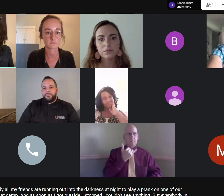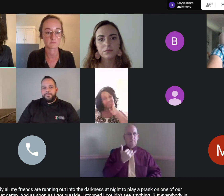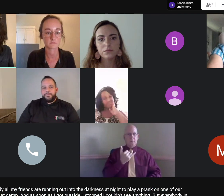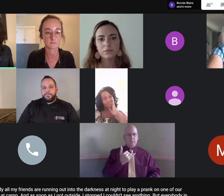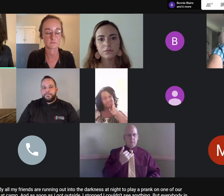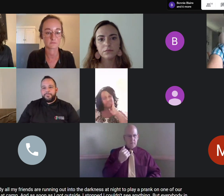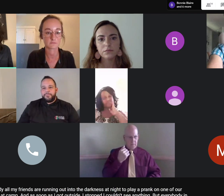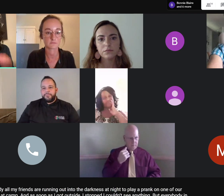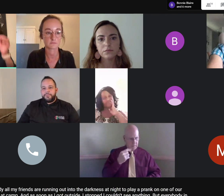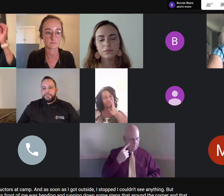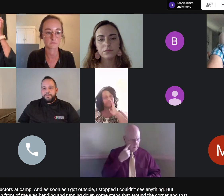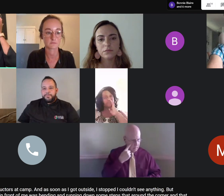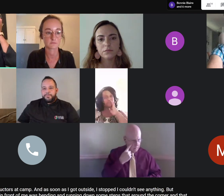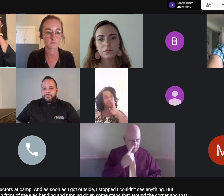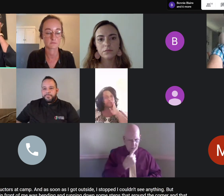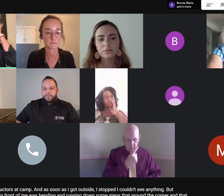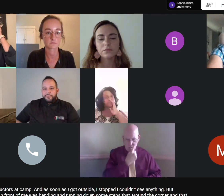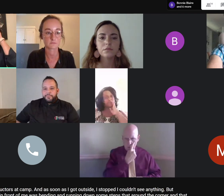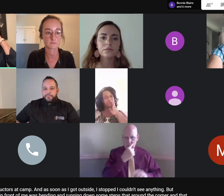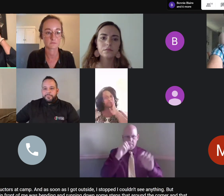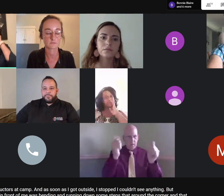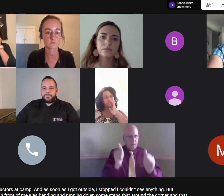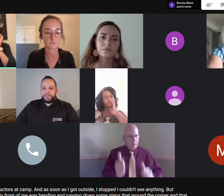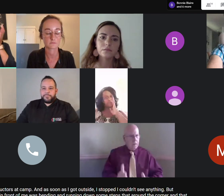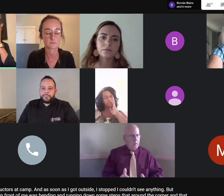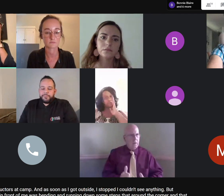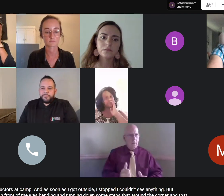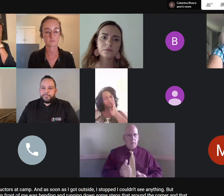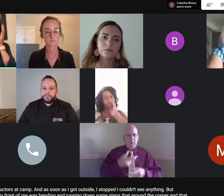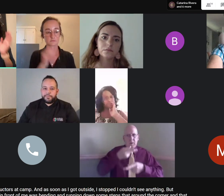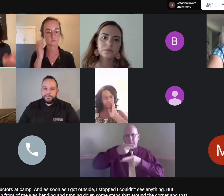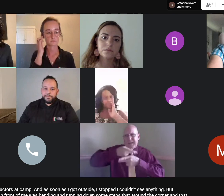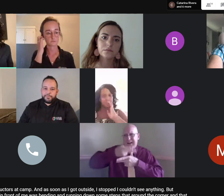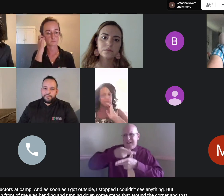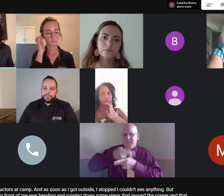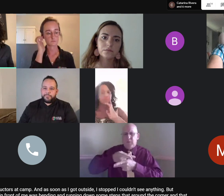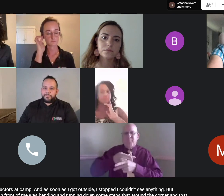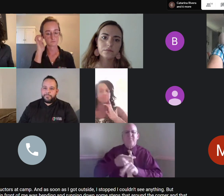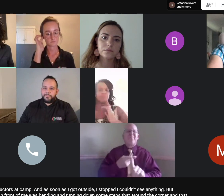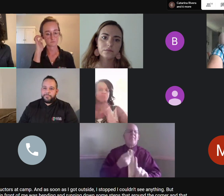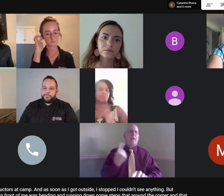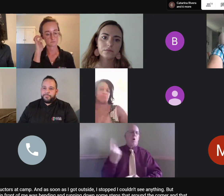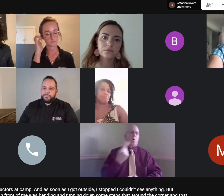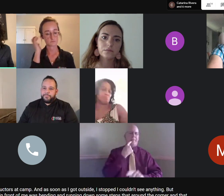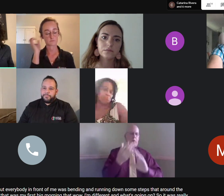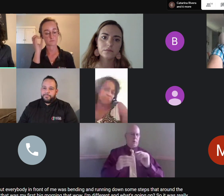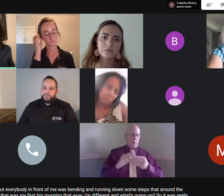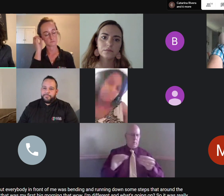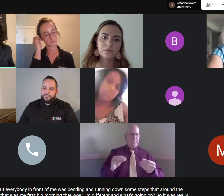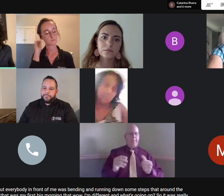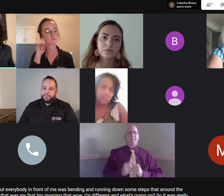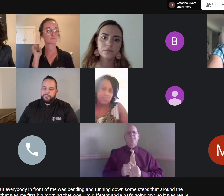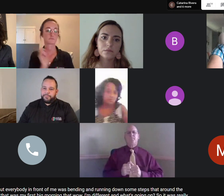vision and I felt like I had to be more careful. One story I always tell is like when I first got to college,